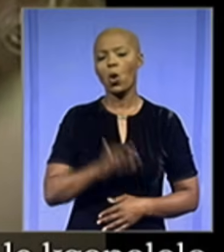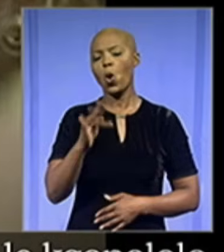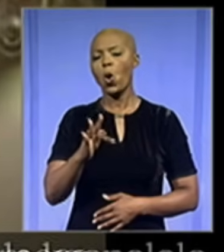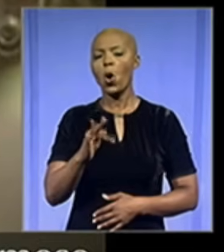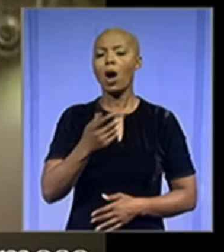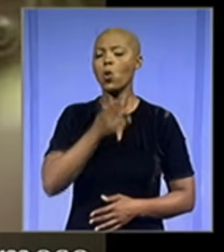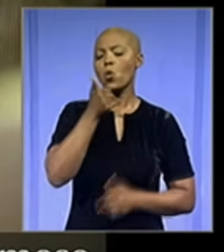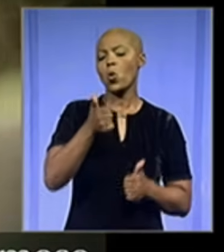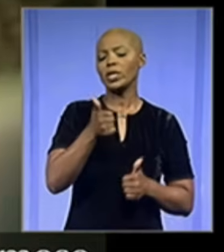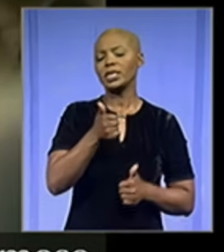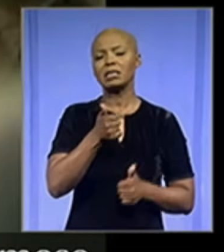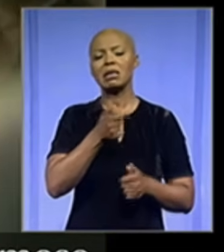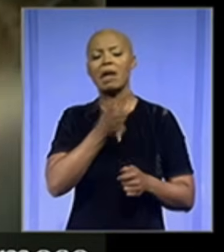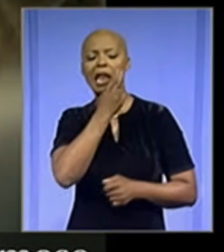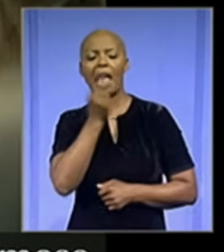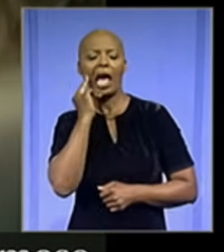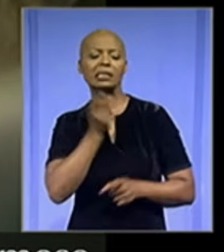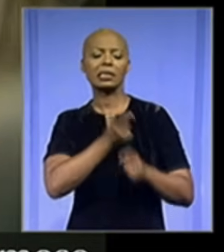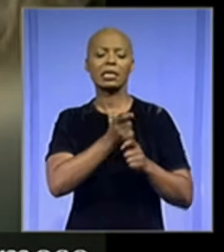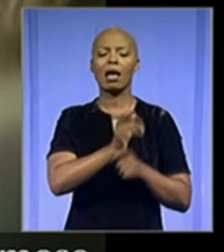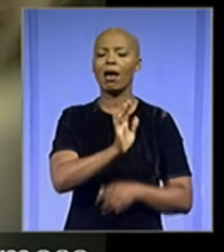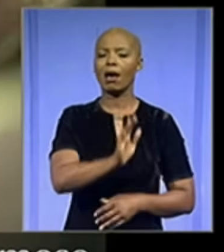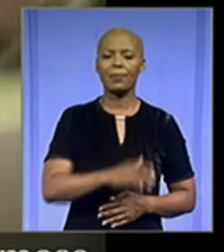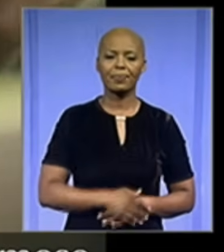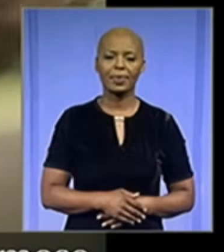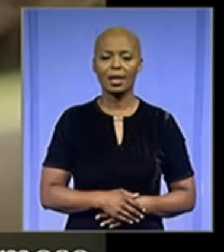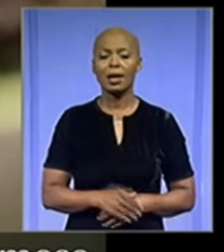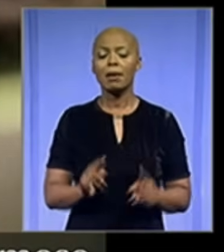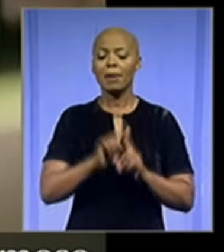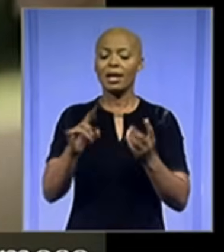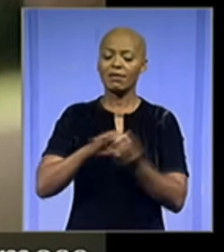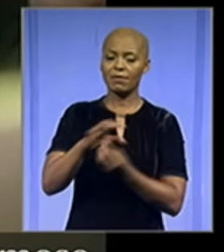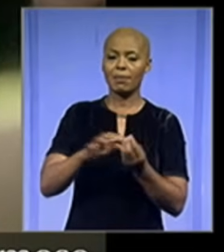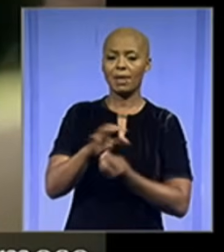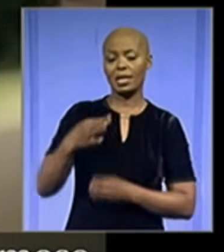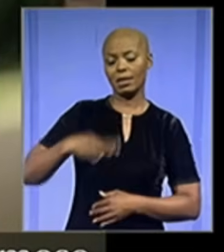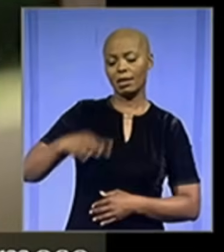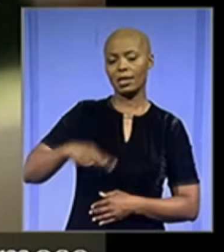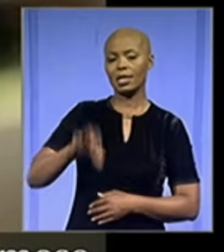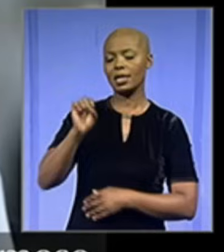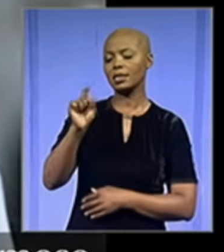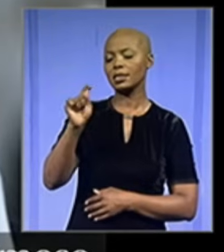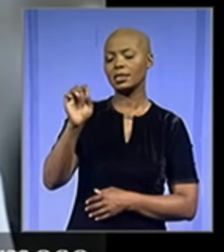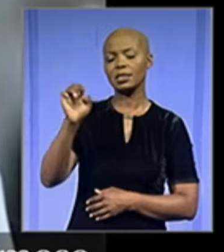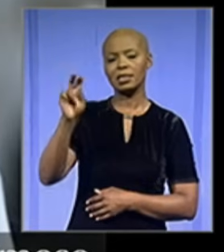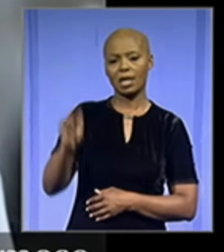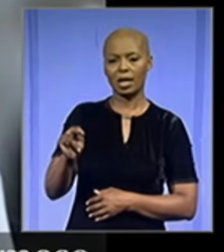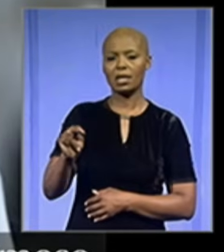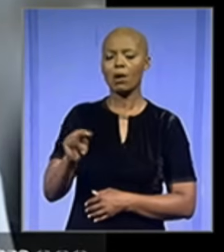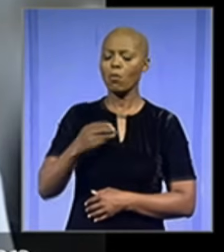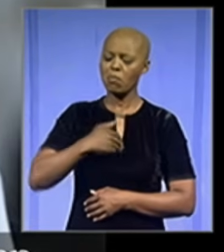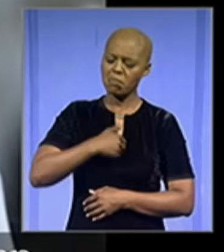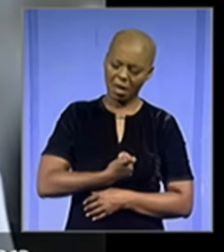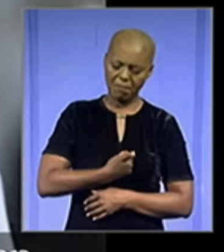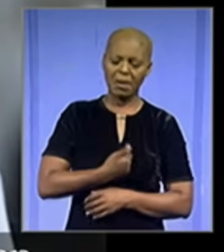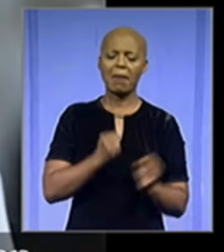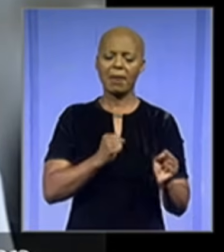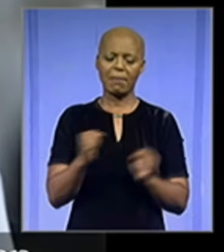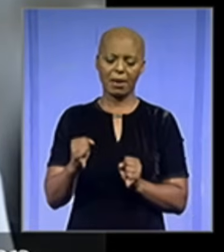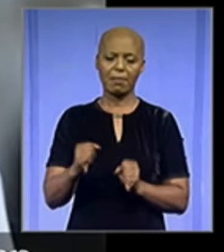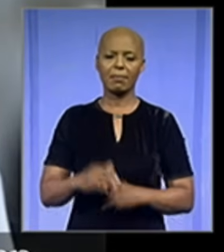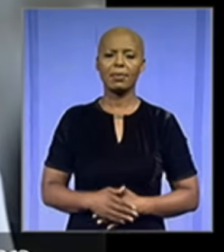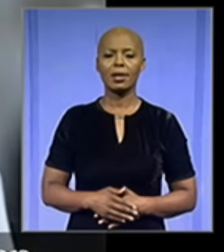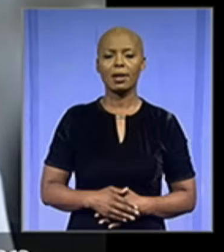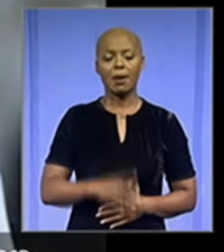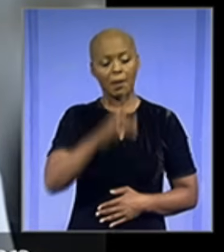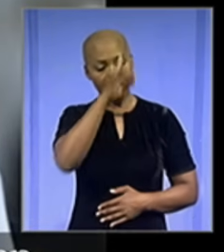Fela go balela pala ga Steenkamp e ntse leeto le masisi. I think June has had a very difficult year. It started off in March when